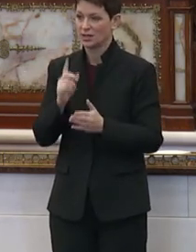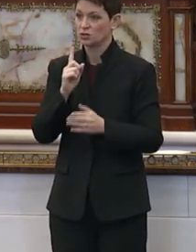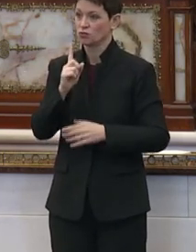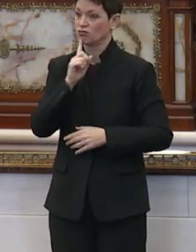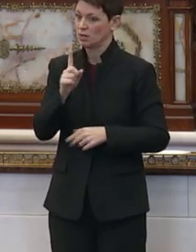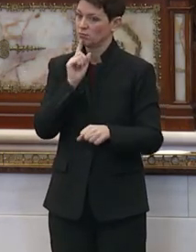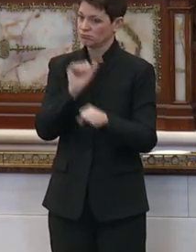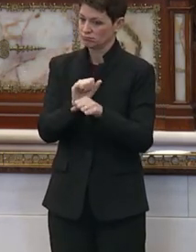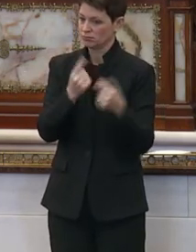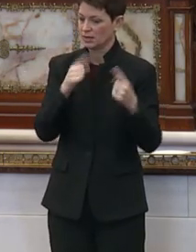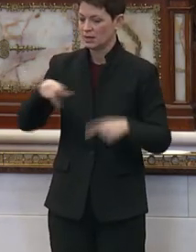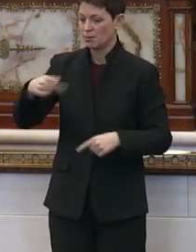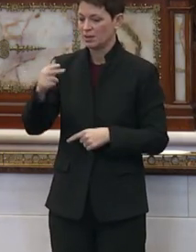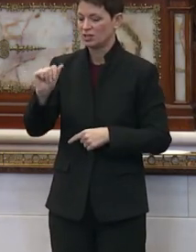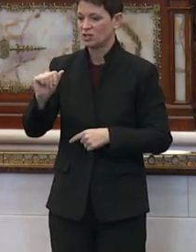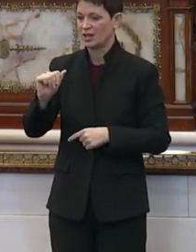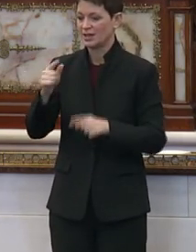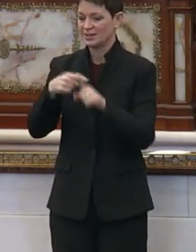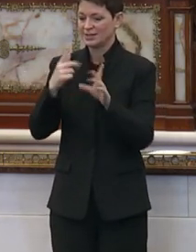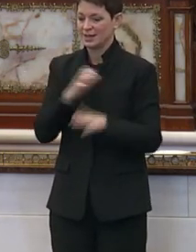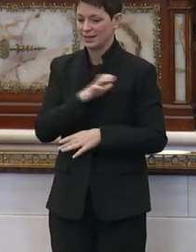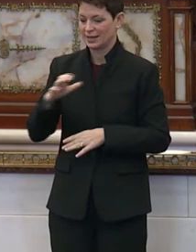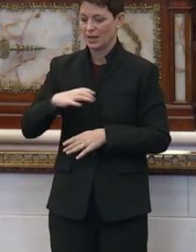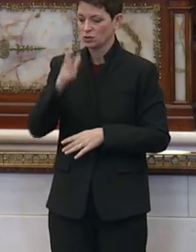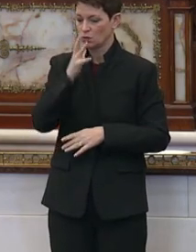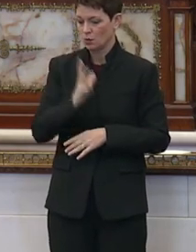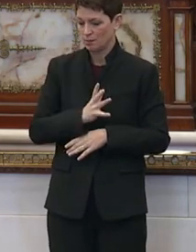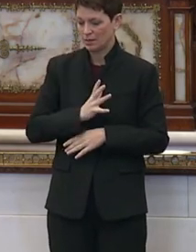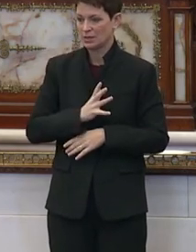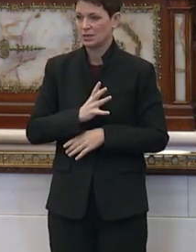deal. PHA tenant councilwomen.